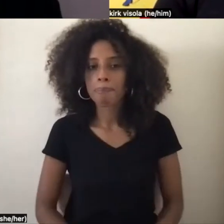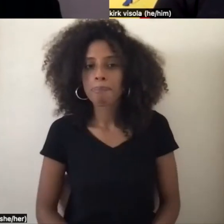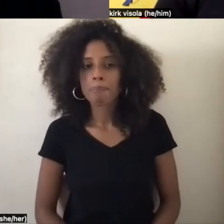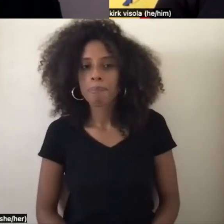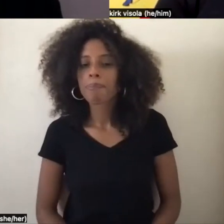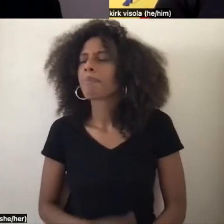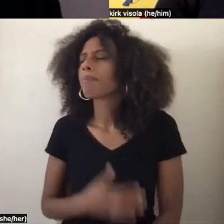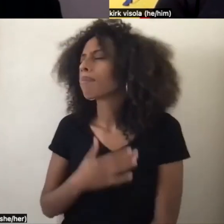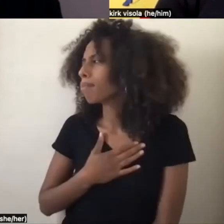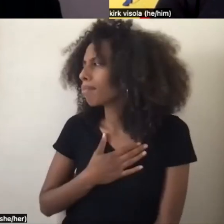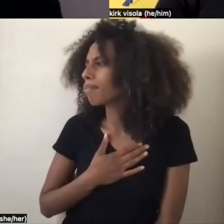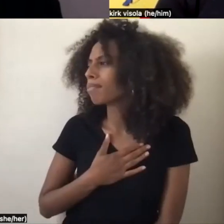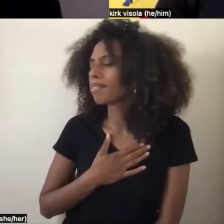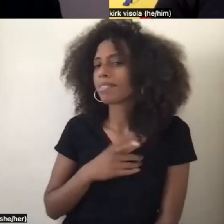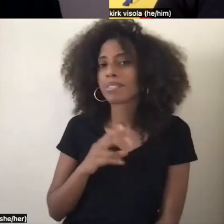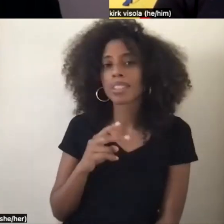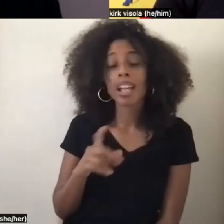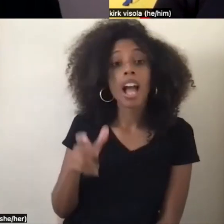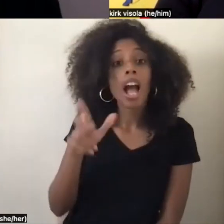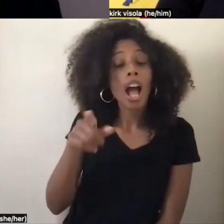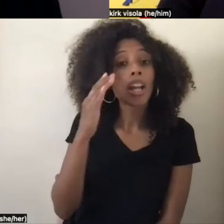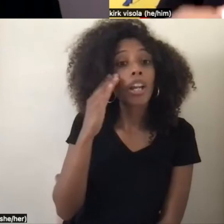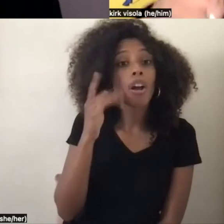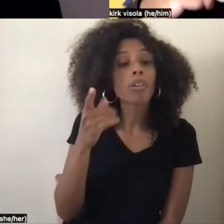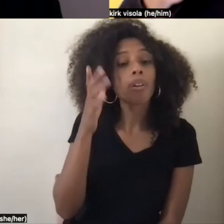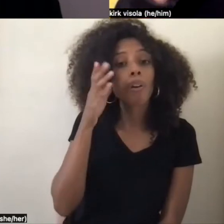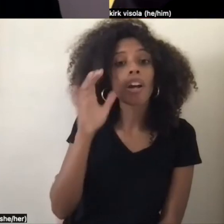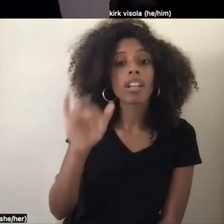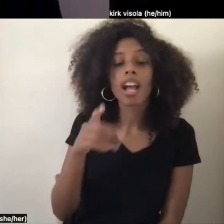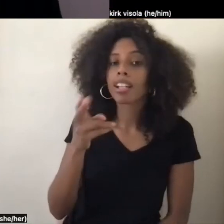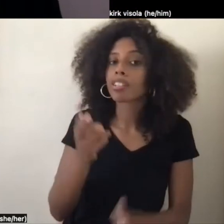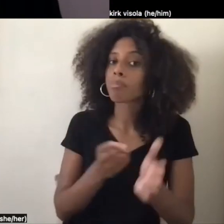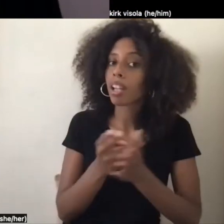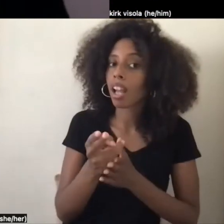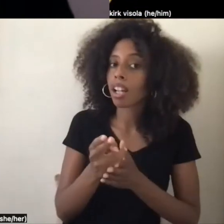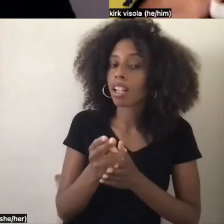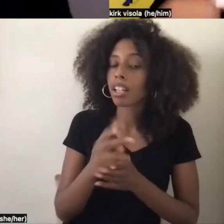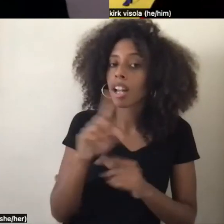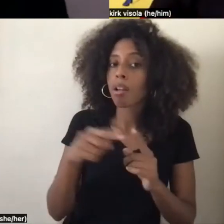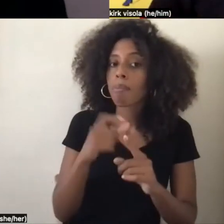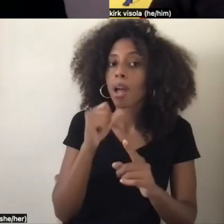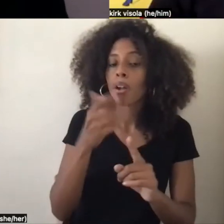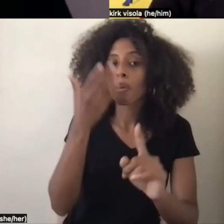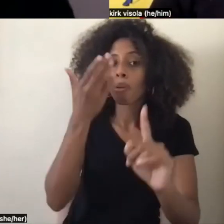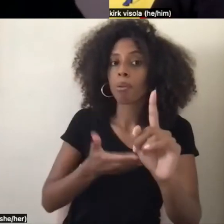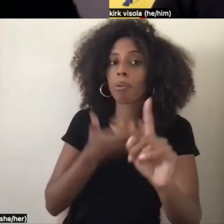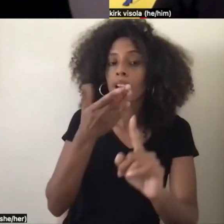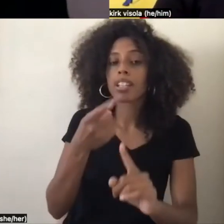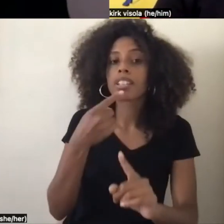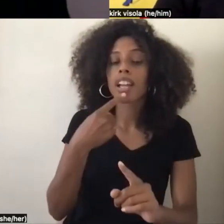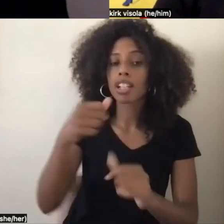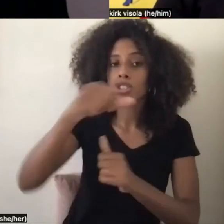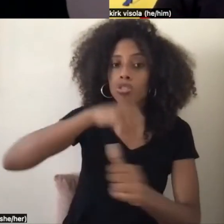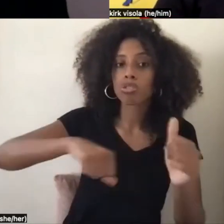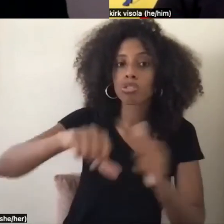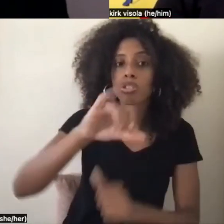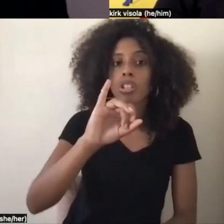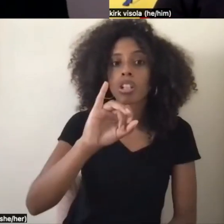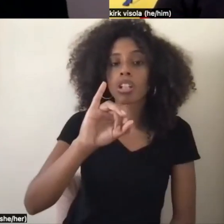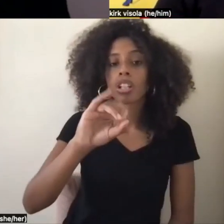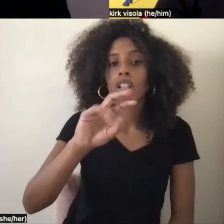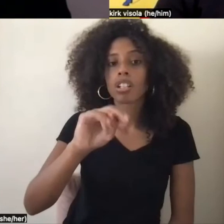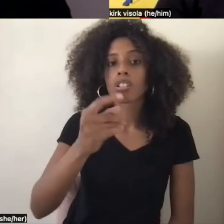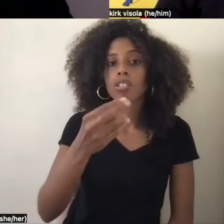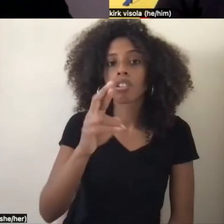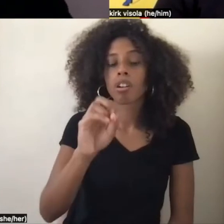And look, I know y'all heard that he is being honest about who he is. He said he's a social introvert. So knowing that about himself,